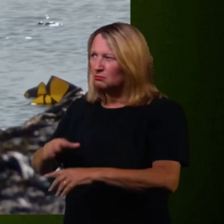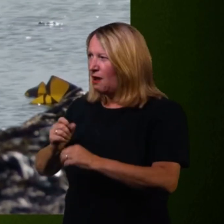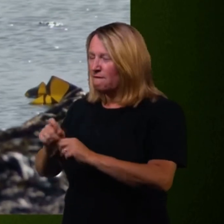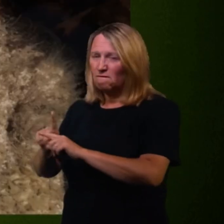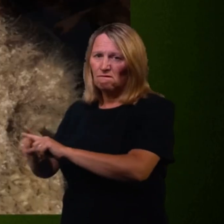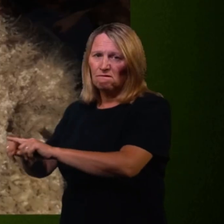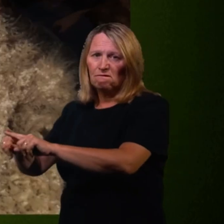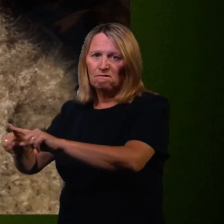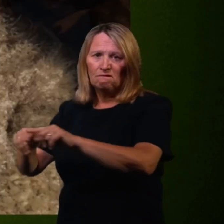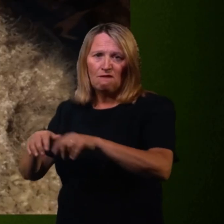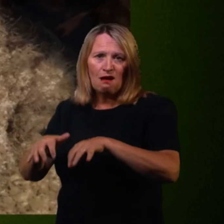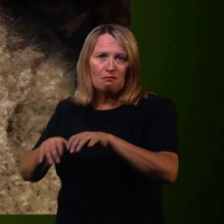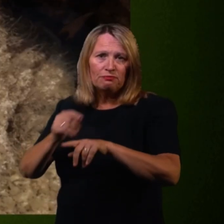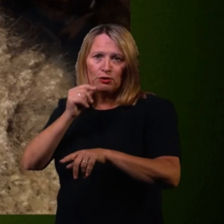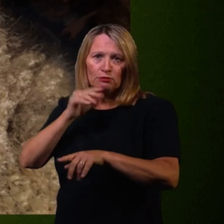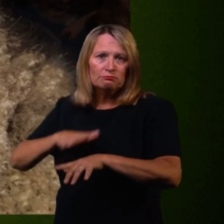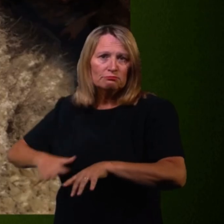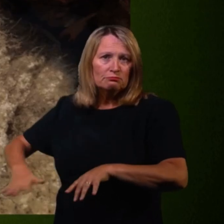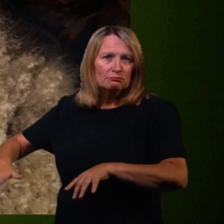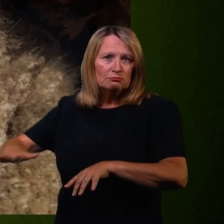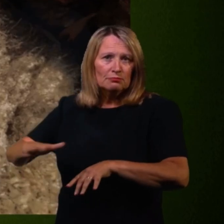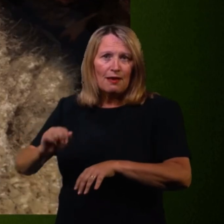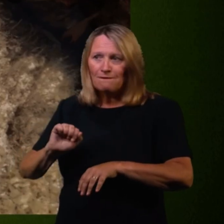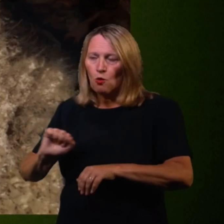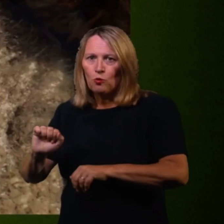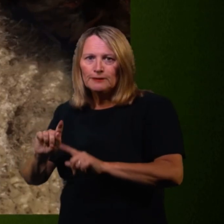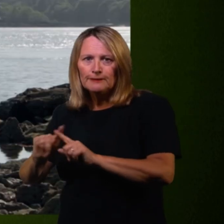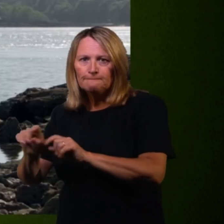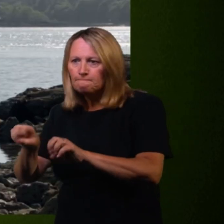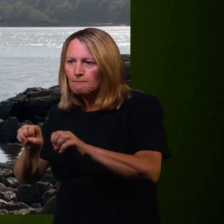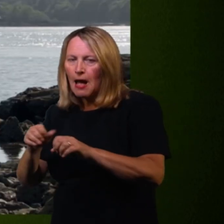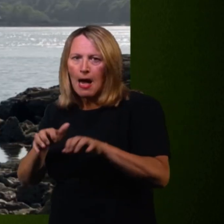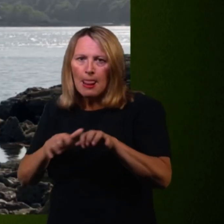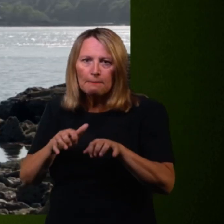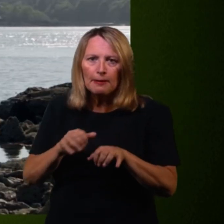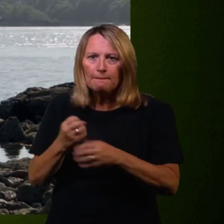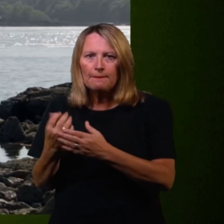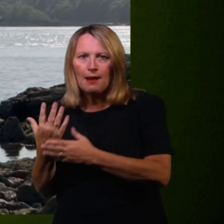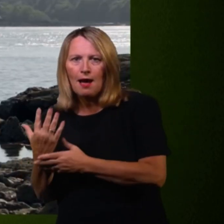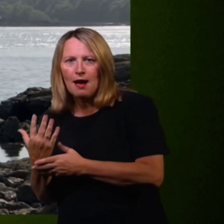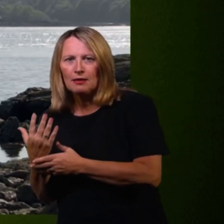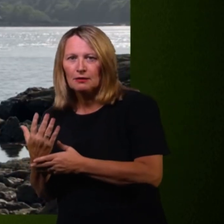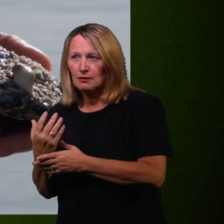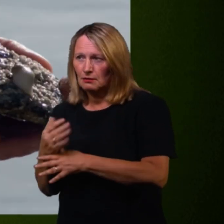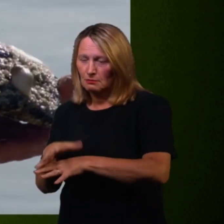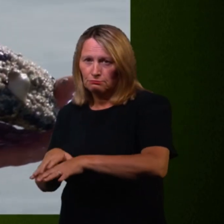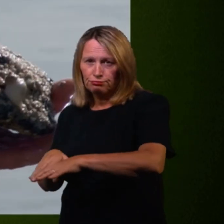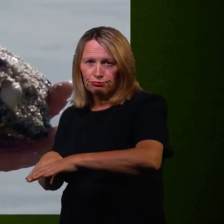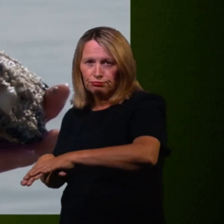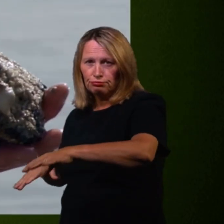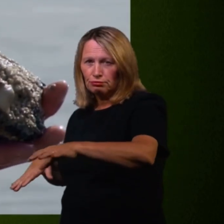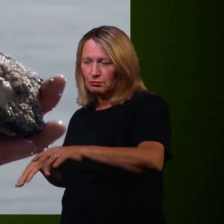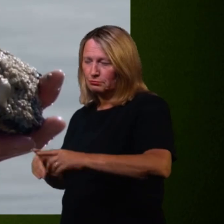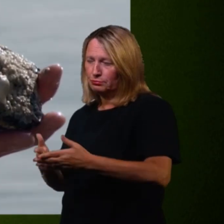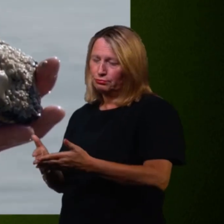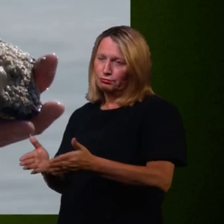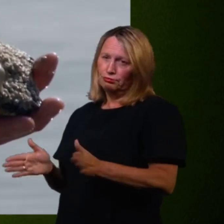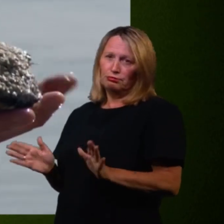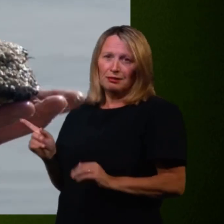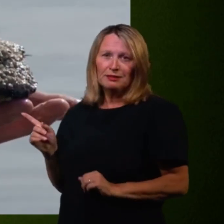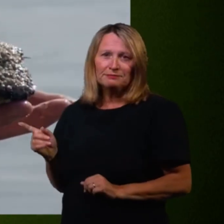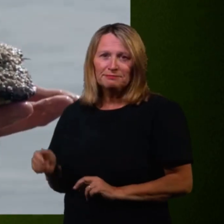of habitats. Every habitat has got its different collection of animals and plants, so along the whole stretch it's very diverse.